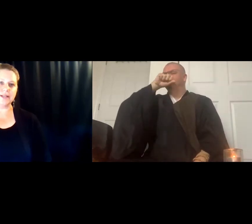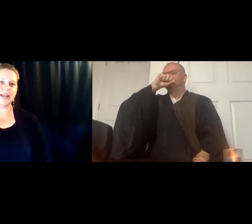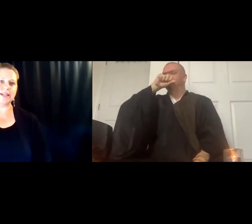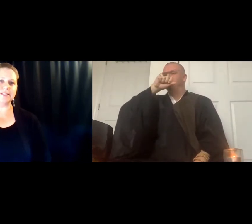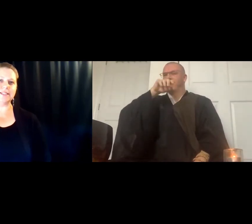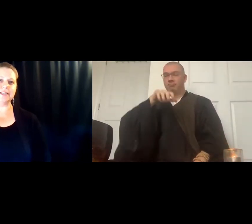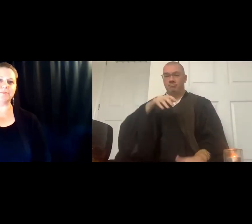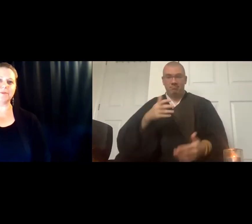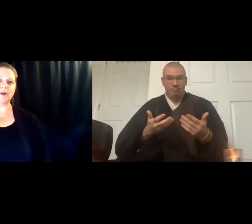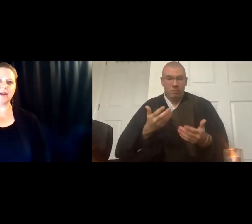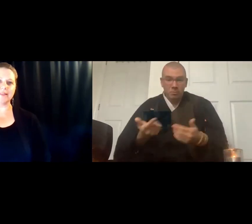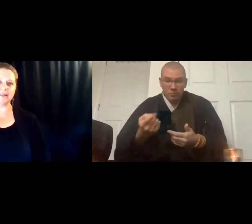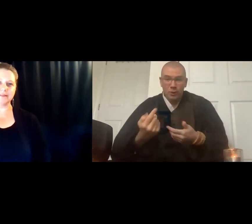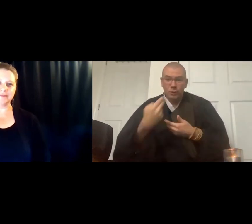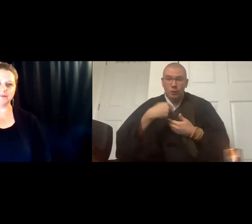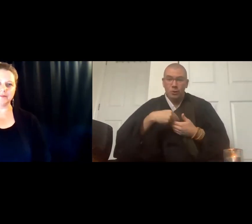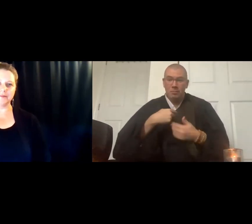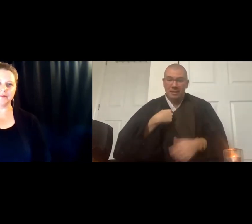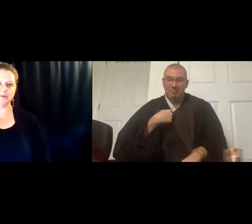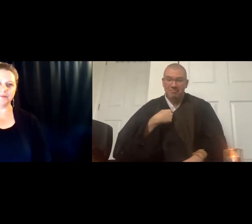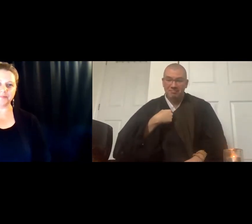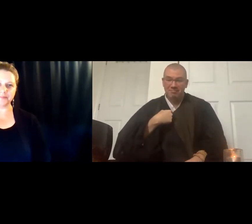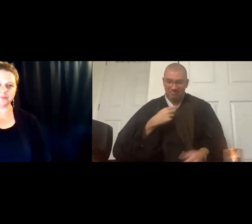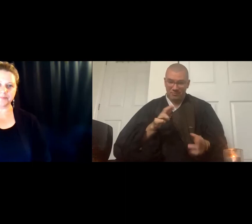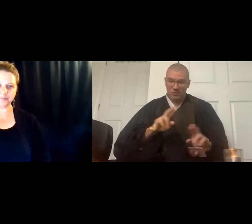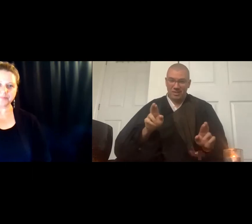you want to take a deep breath.